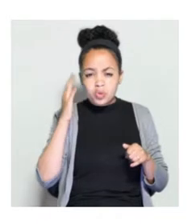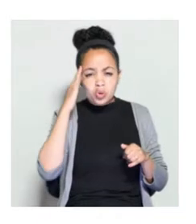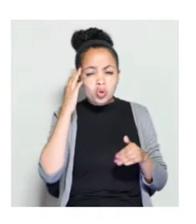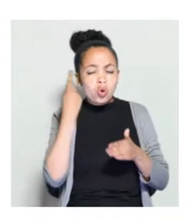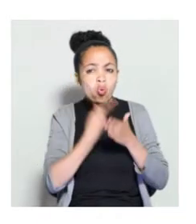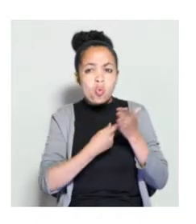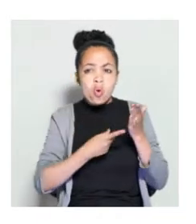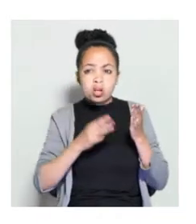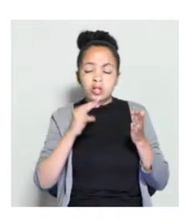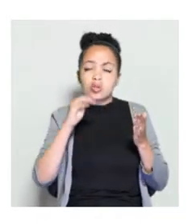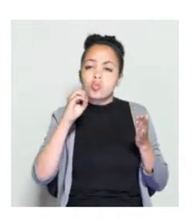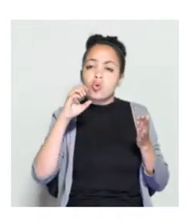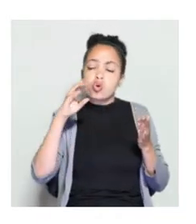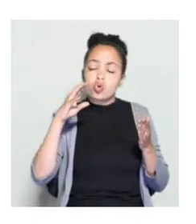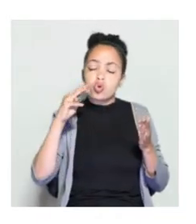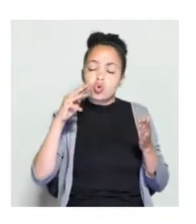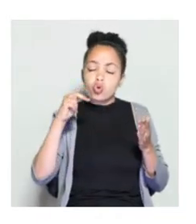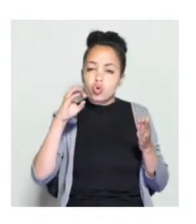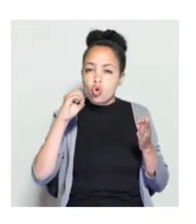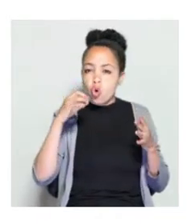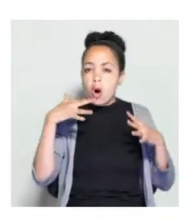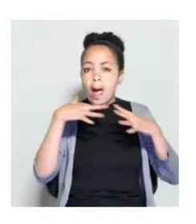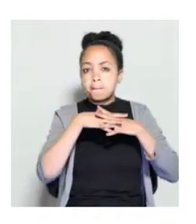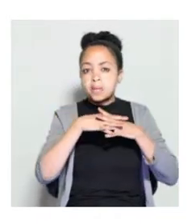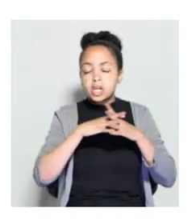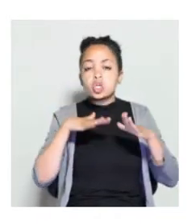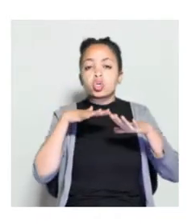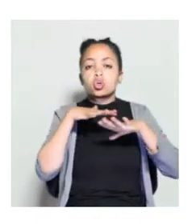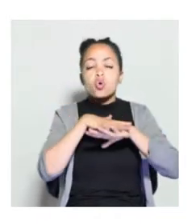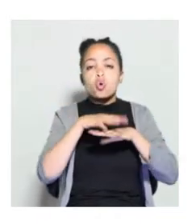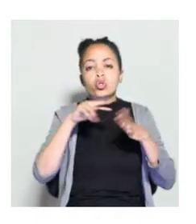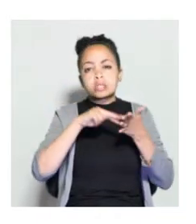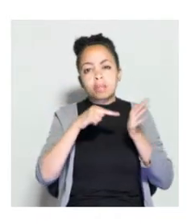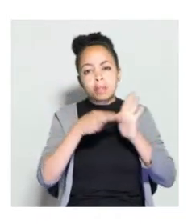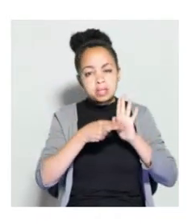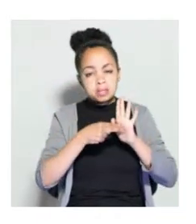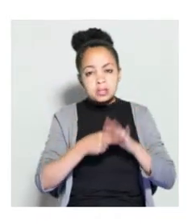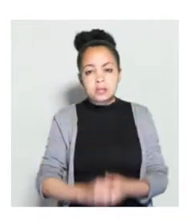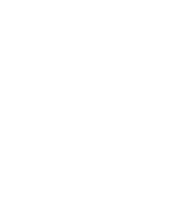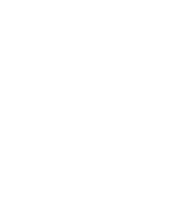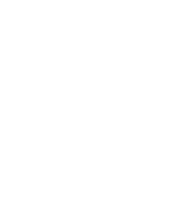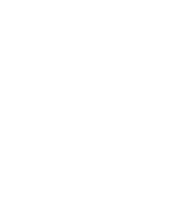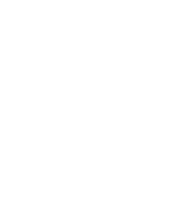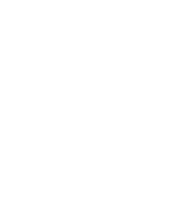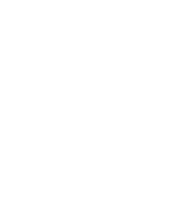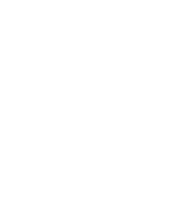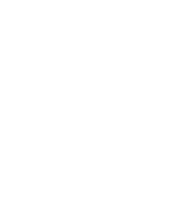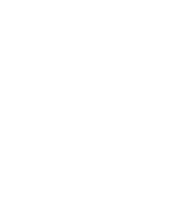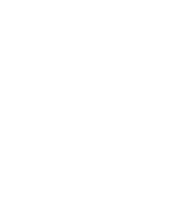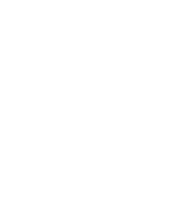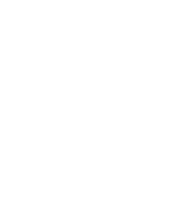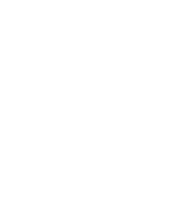monohybrid cross to mean?